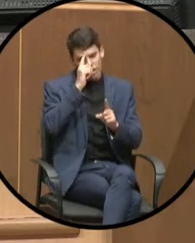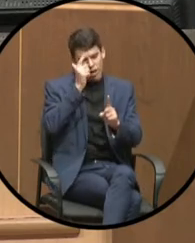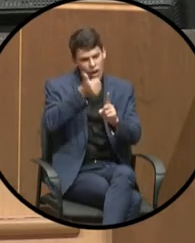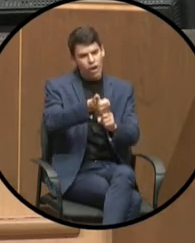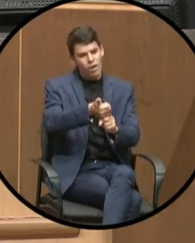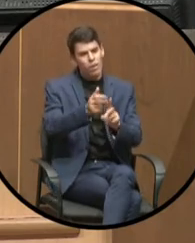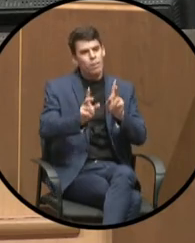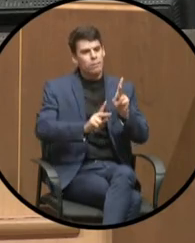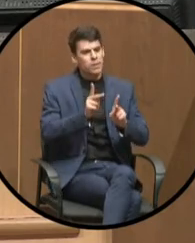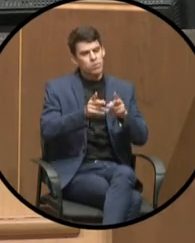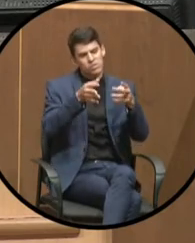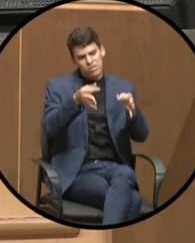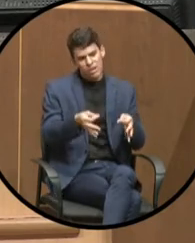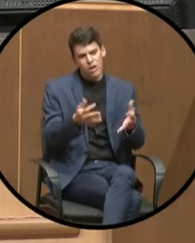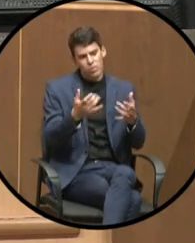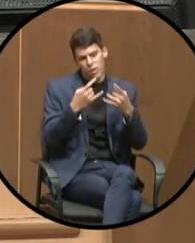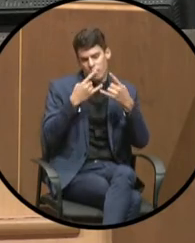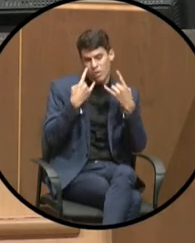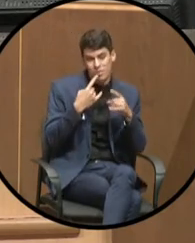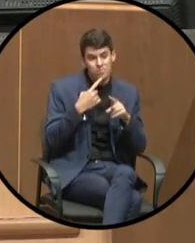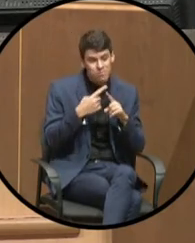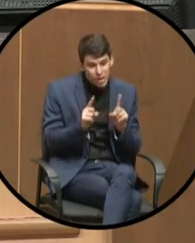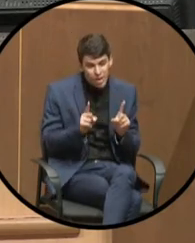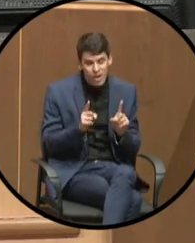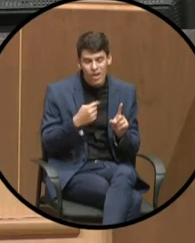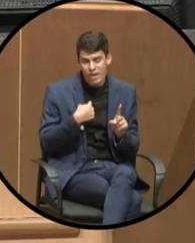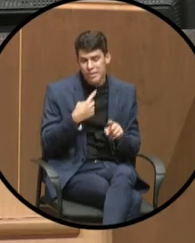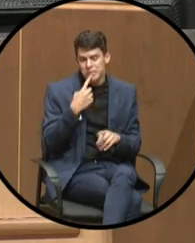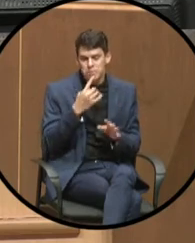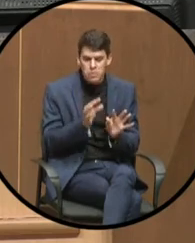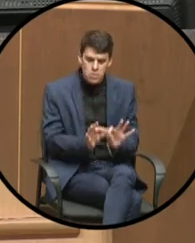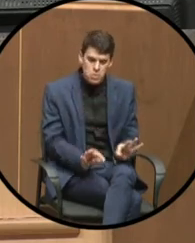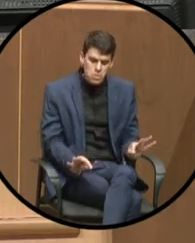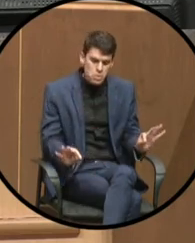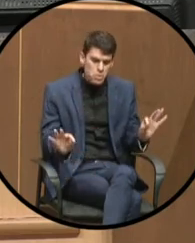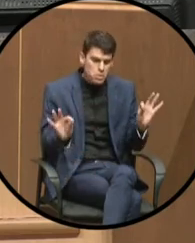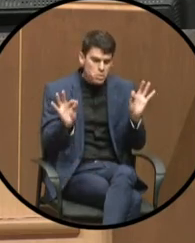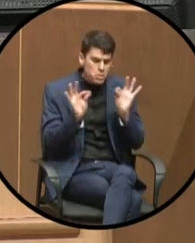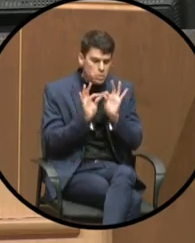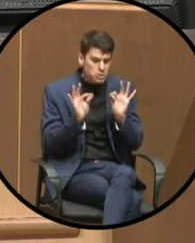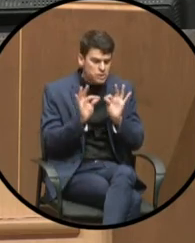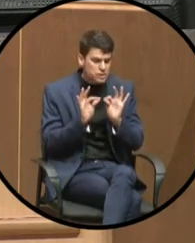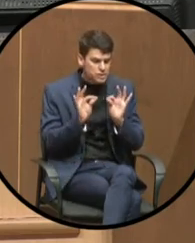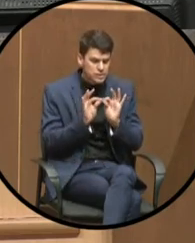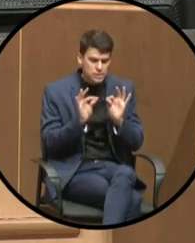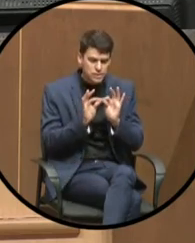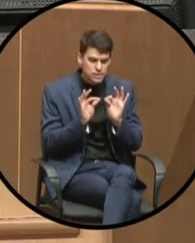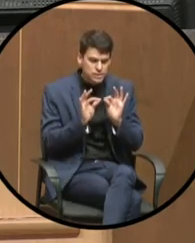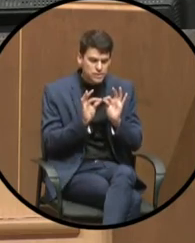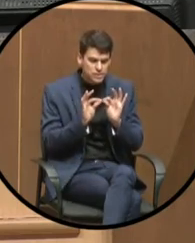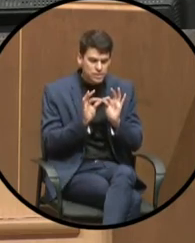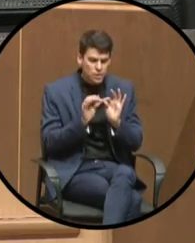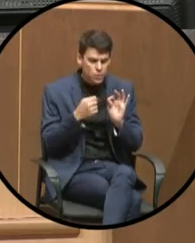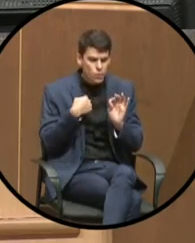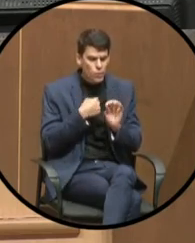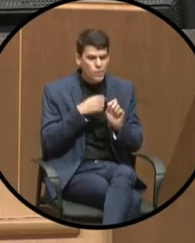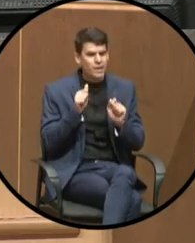but I also think it's extremely important that we be able to